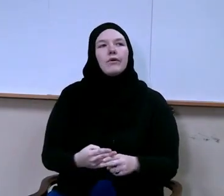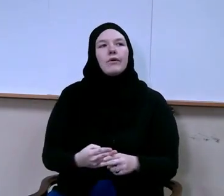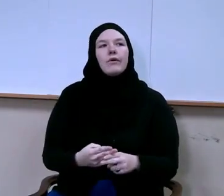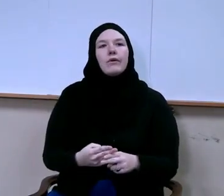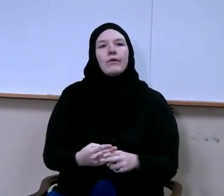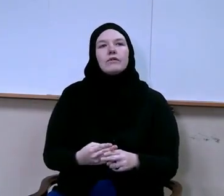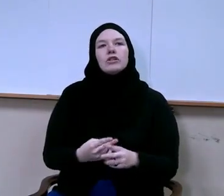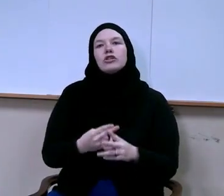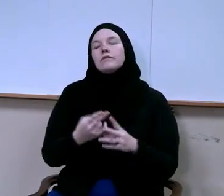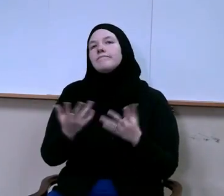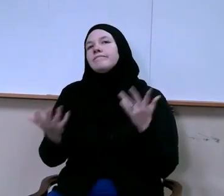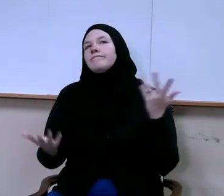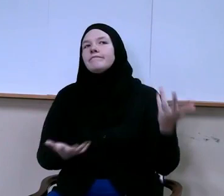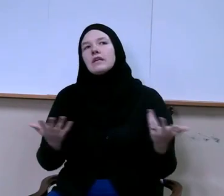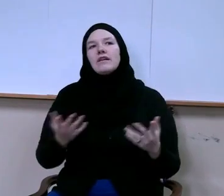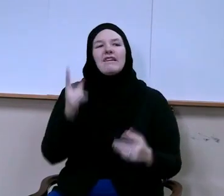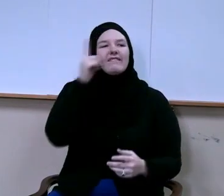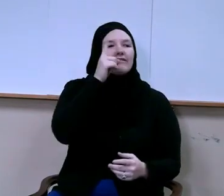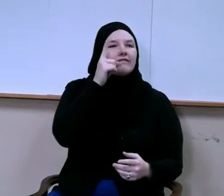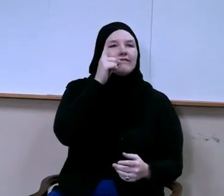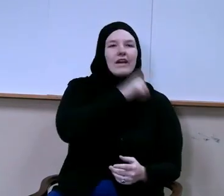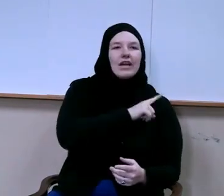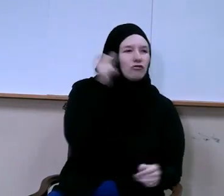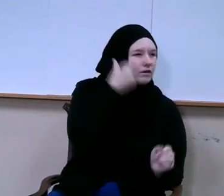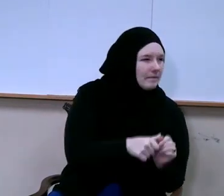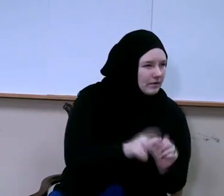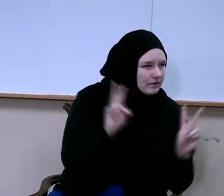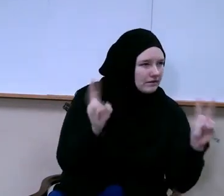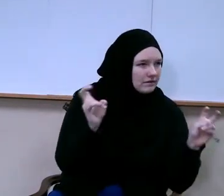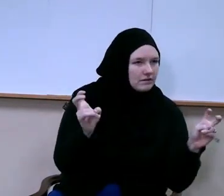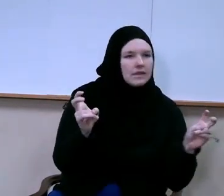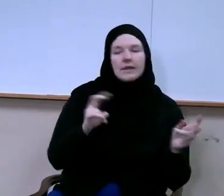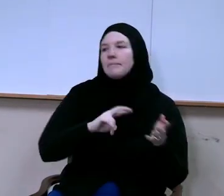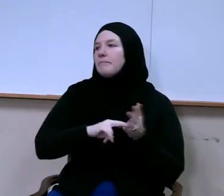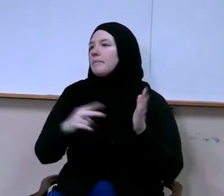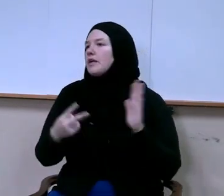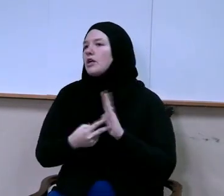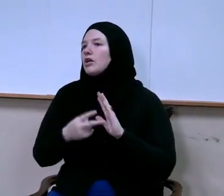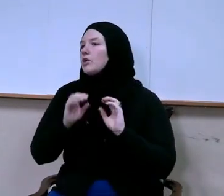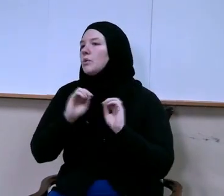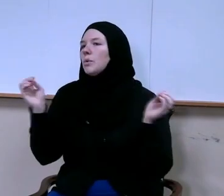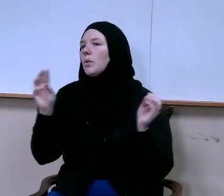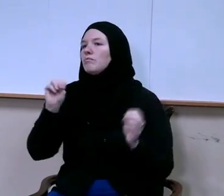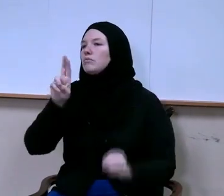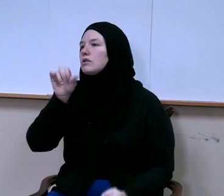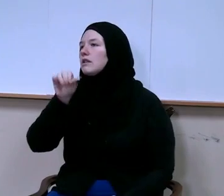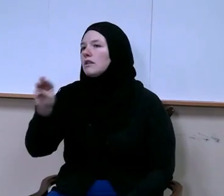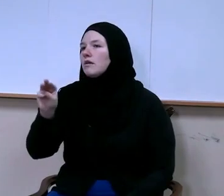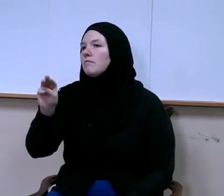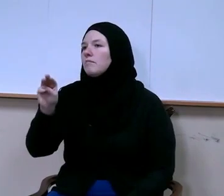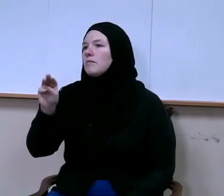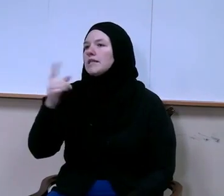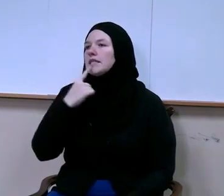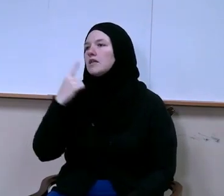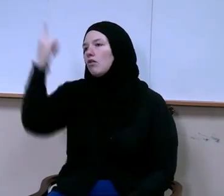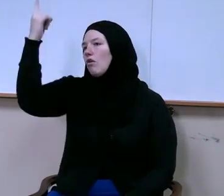lip service remembrance. What is lip service remembrance? There is no Muslim who does not mention the